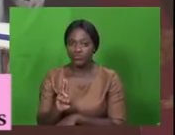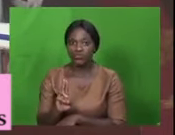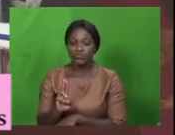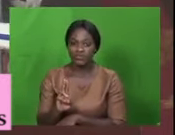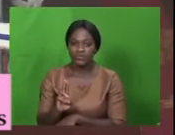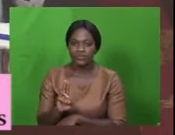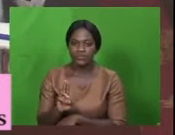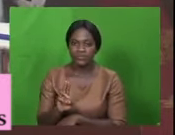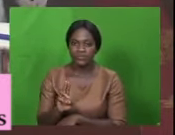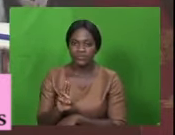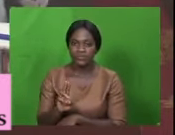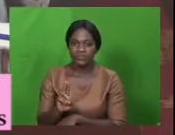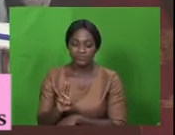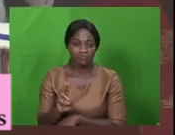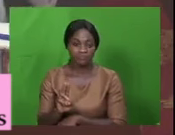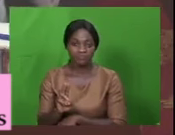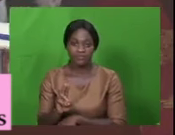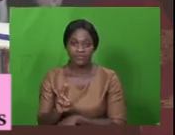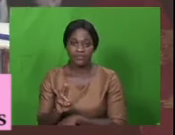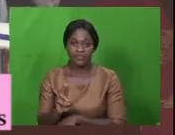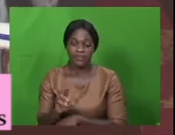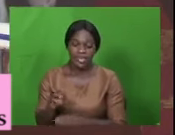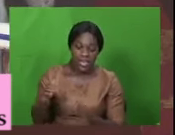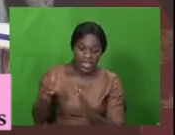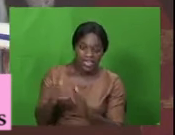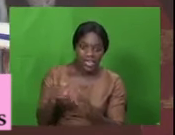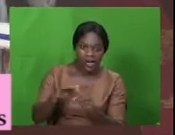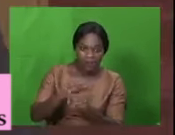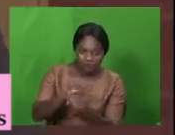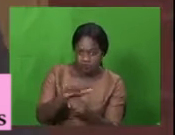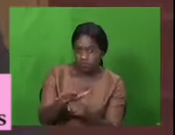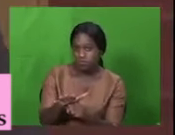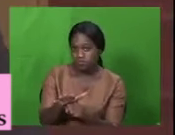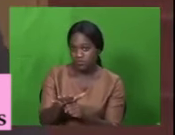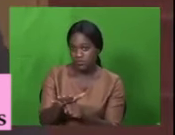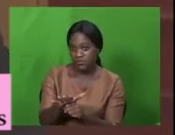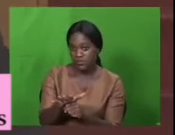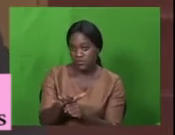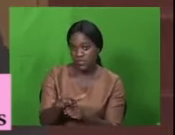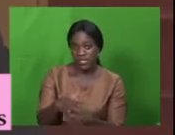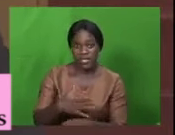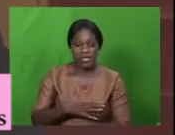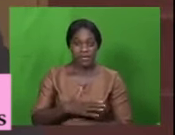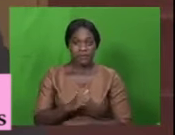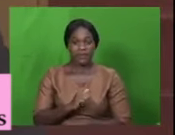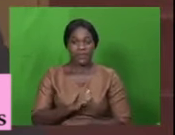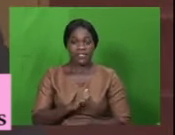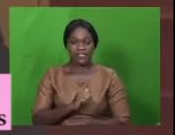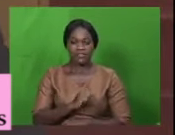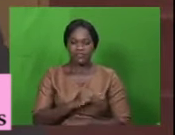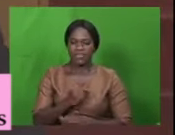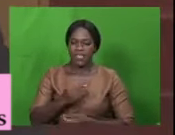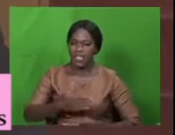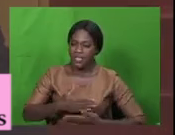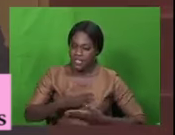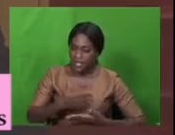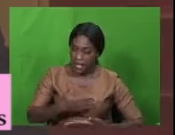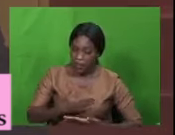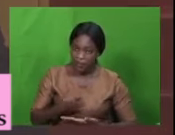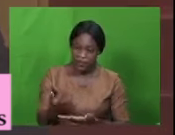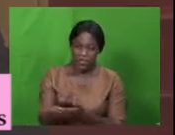do in the fight against the virus. I was, and I am grateful that the people of